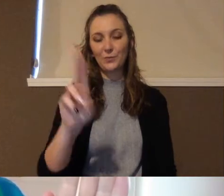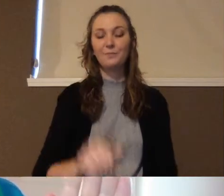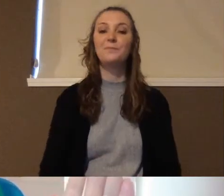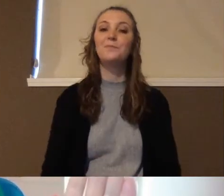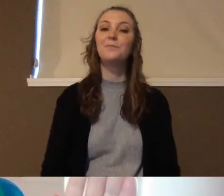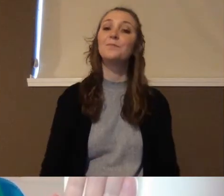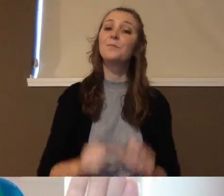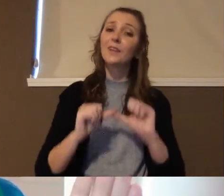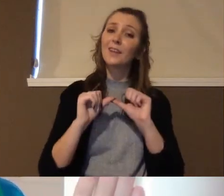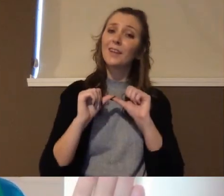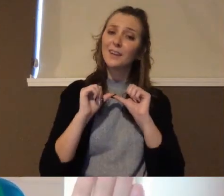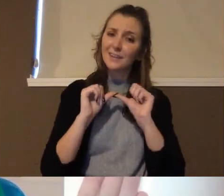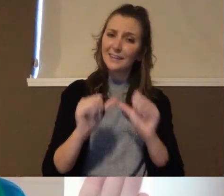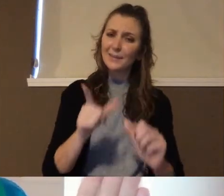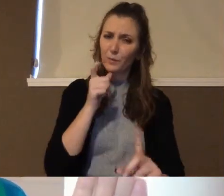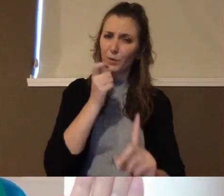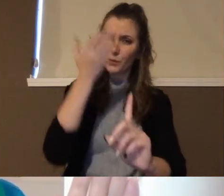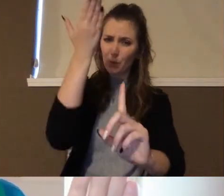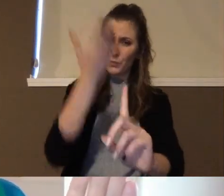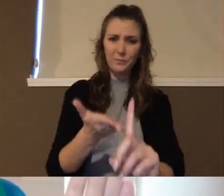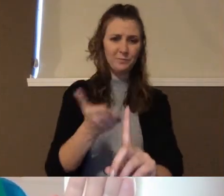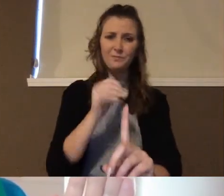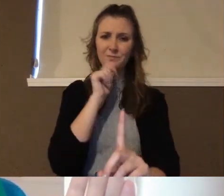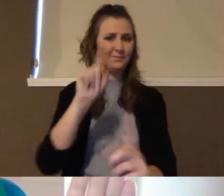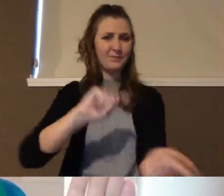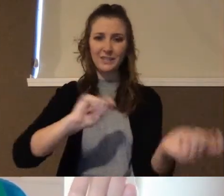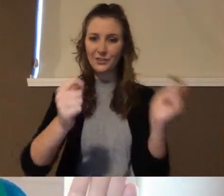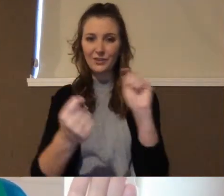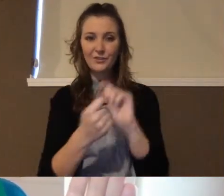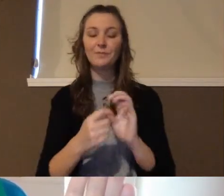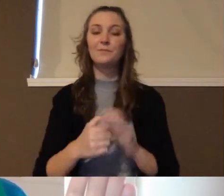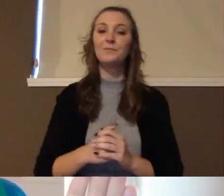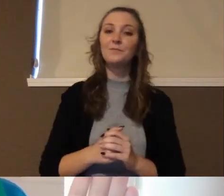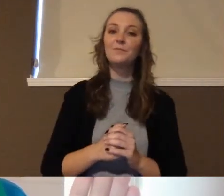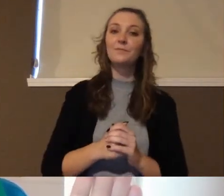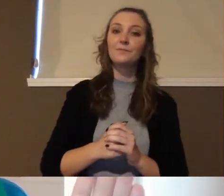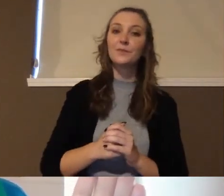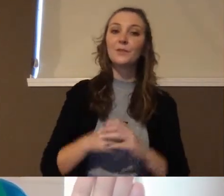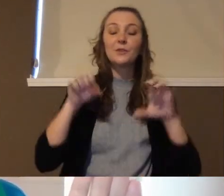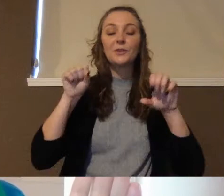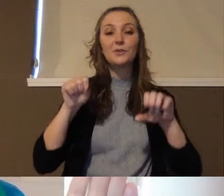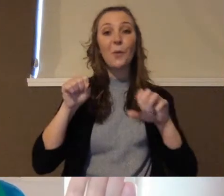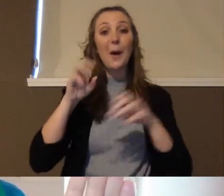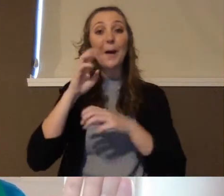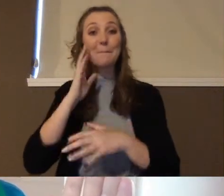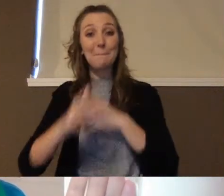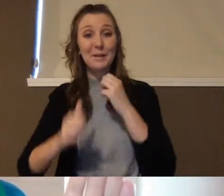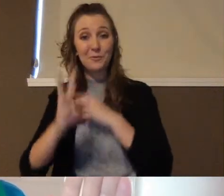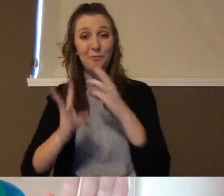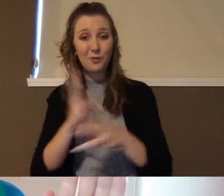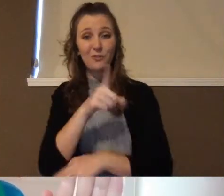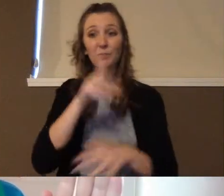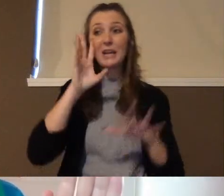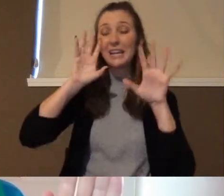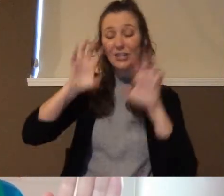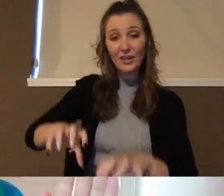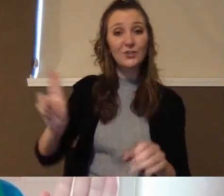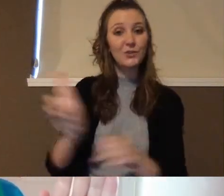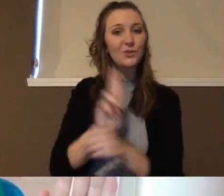Continue to be who and how you are, to astonish a mean world with acts of kindness.